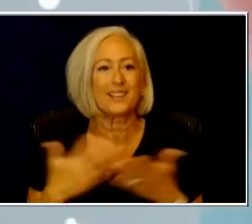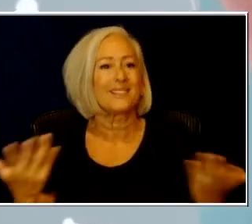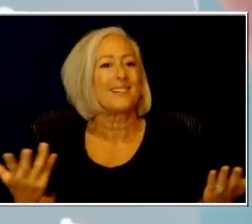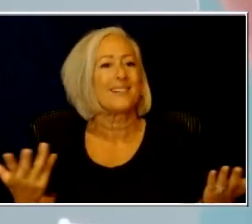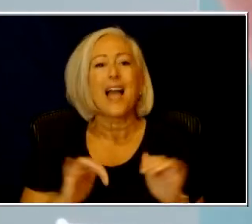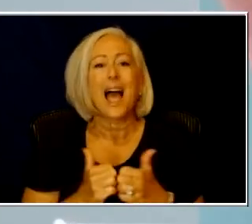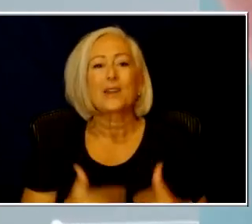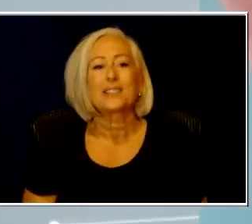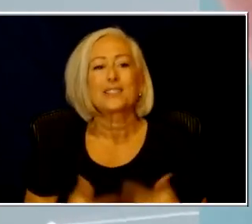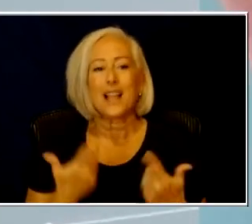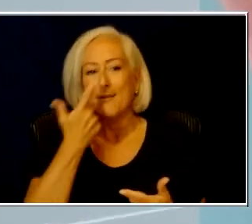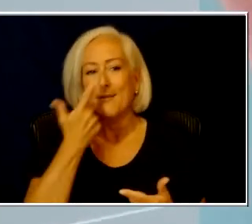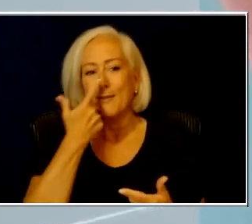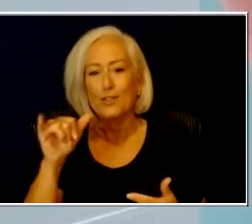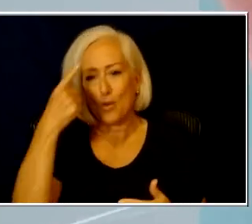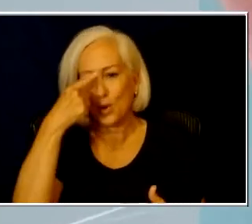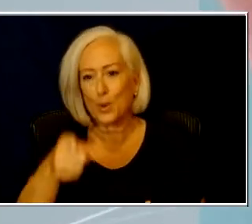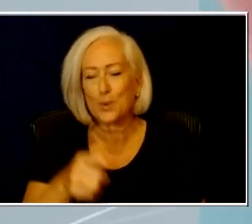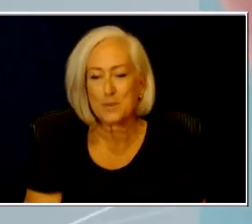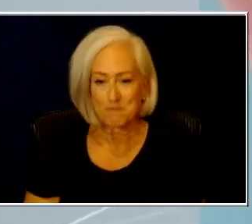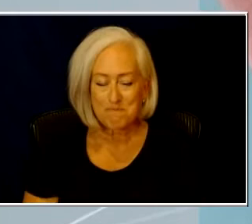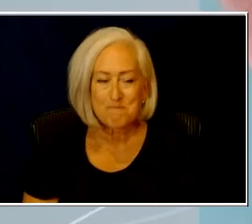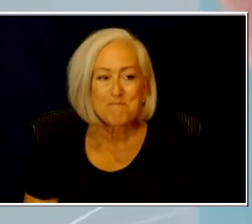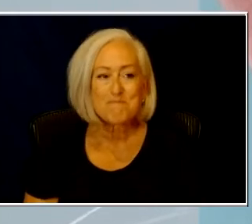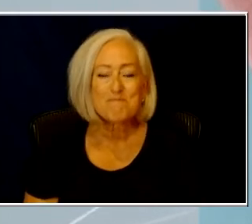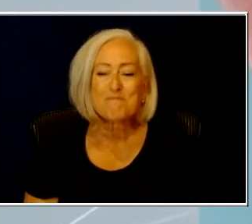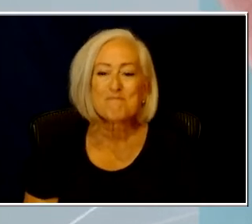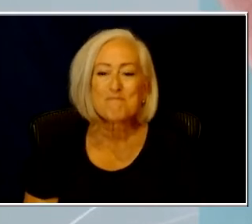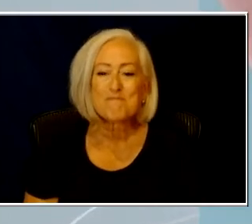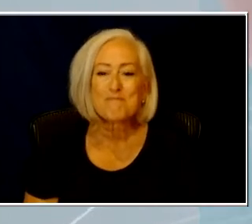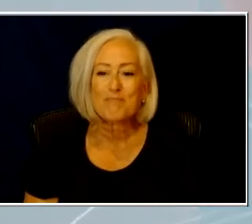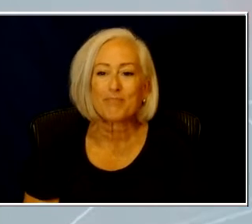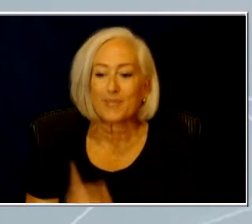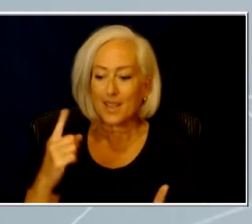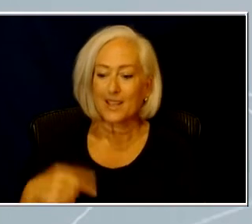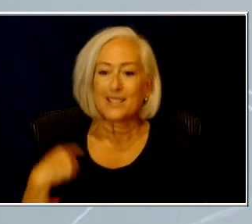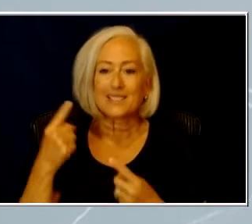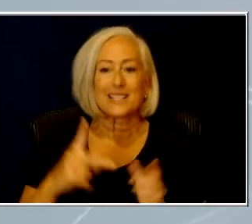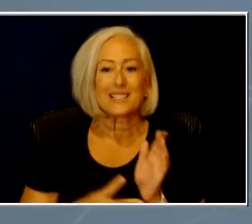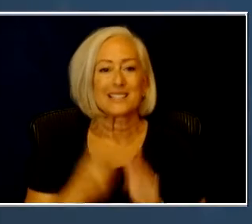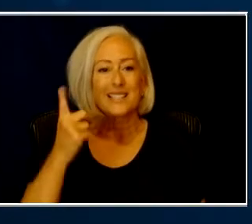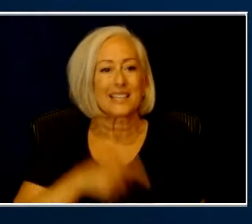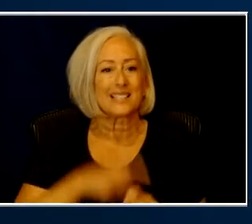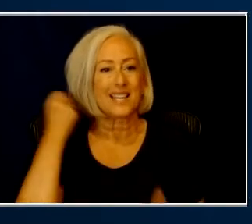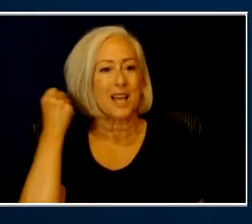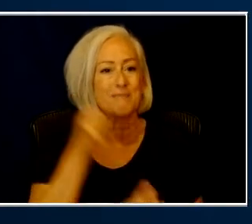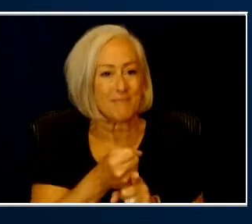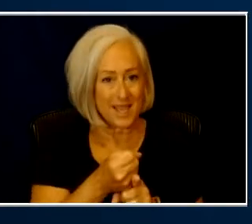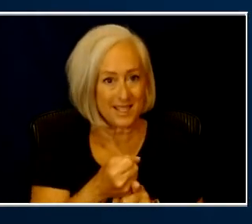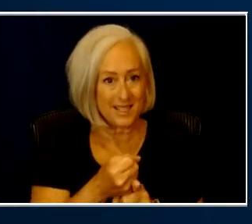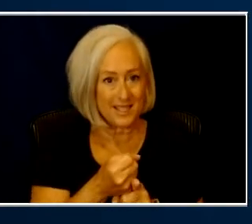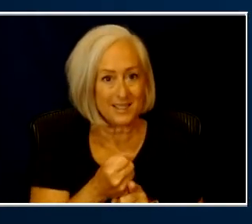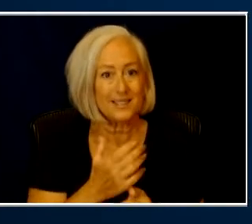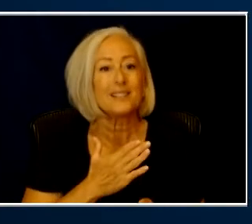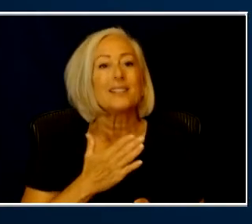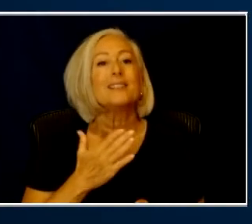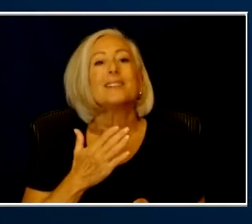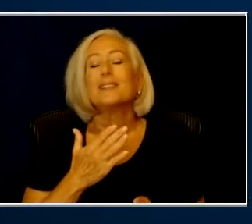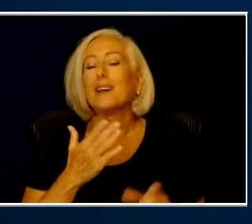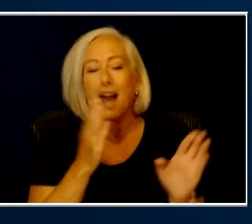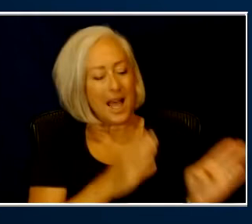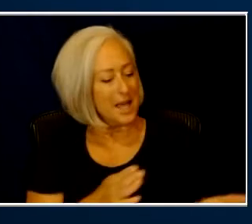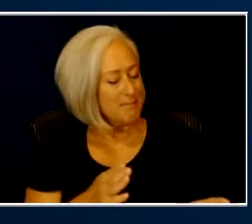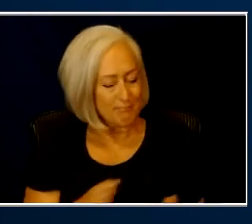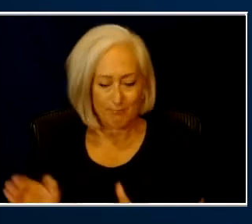days. For me, ever since I had my recurrence especially, I plan my life in 6-month increments,